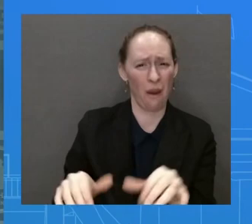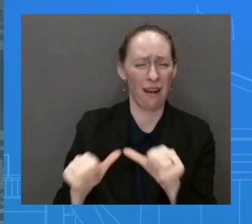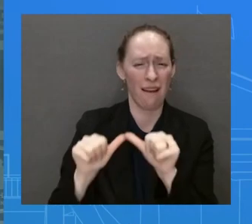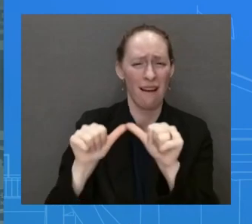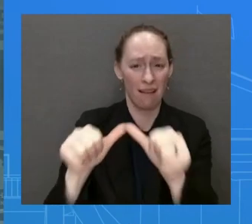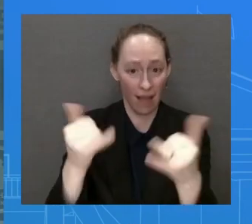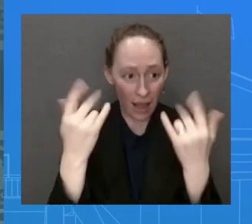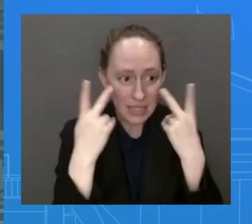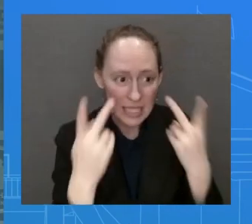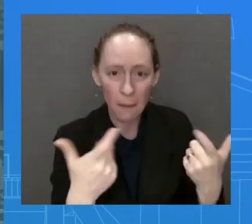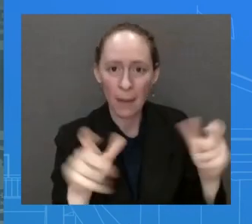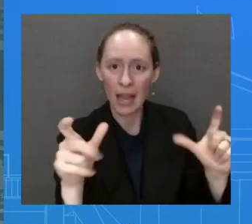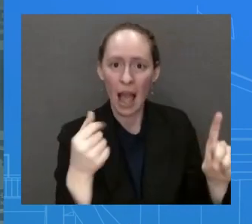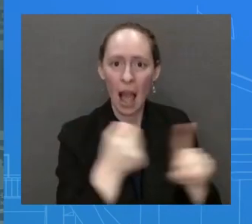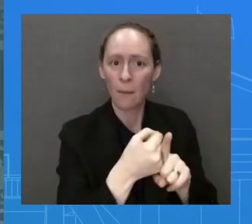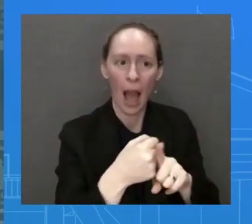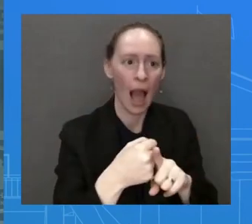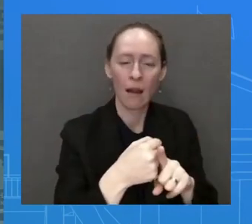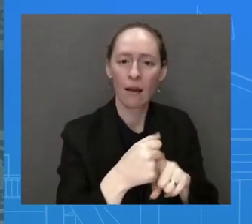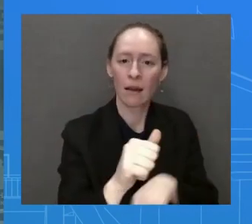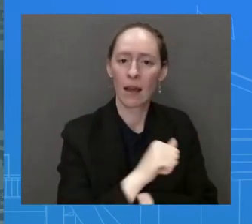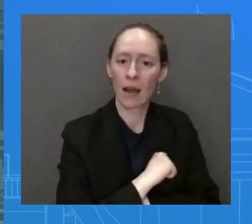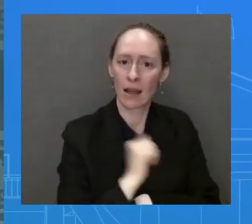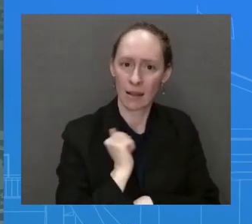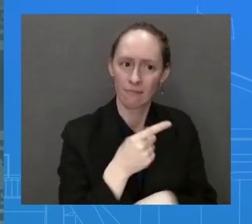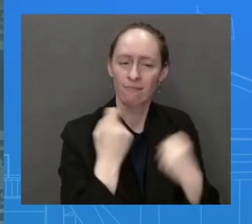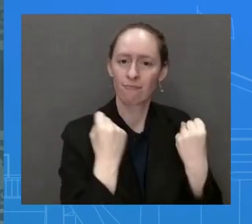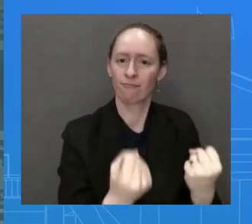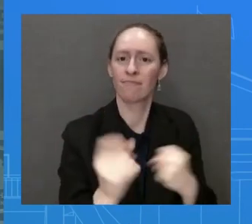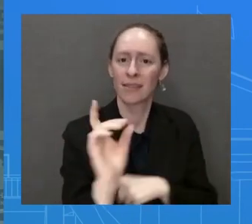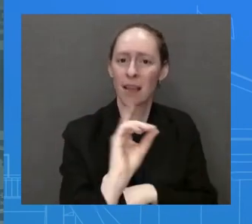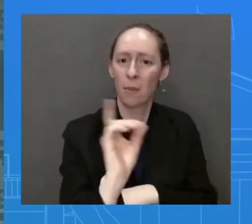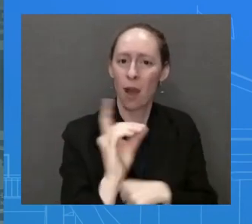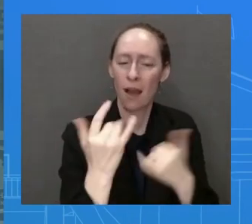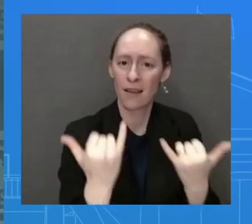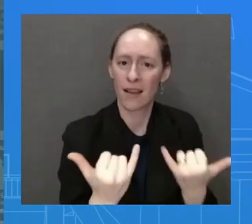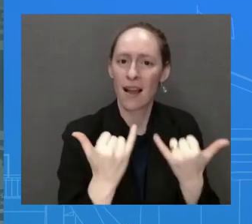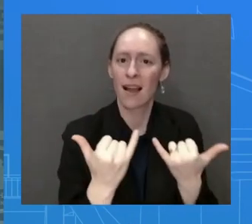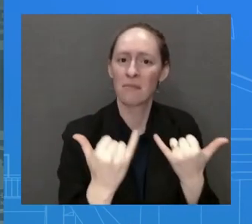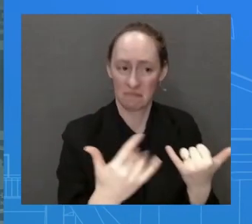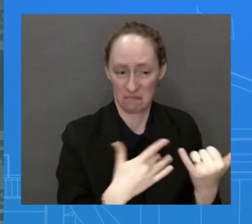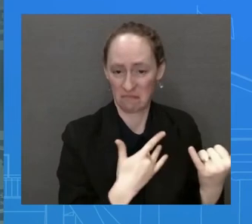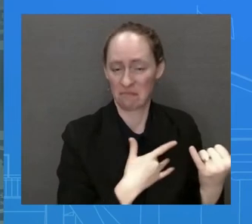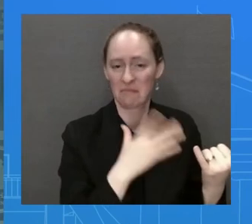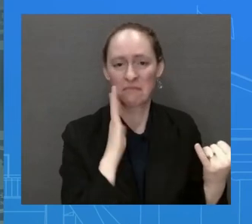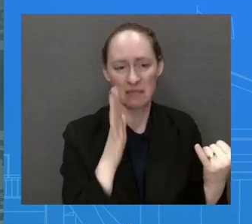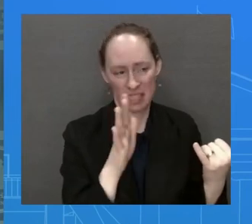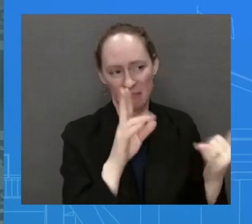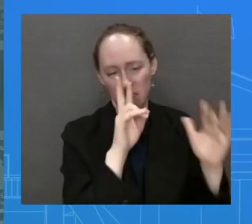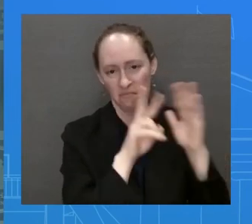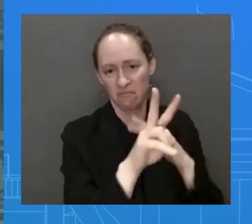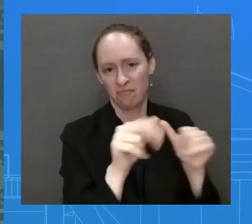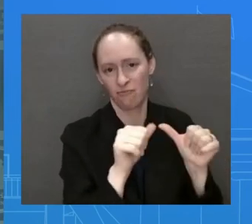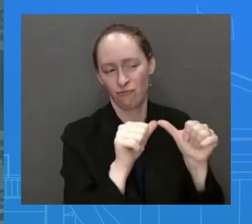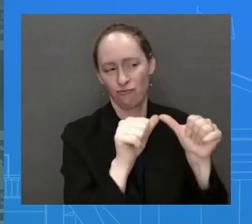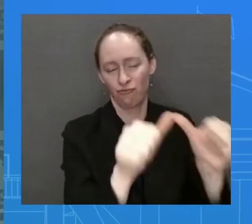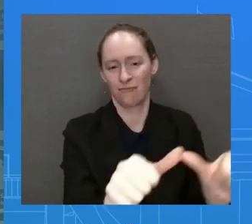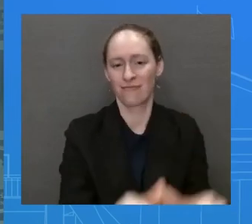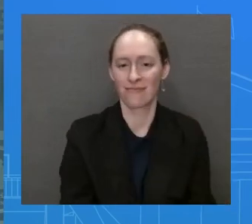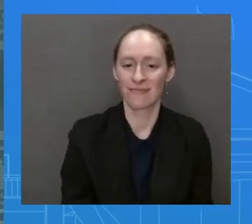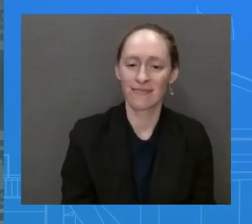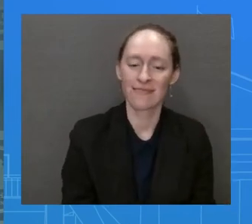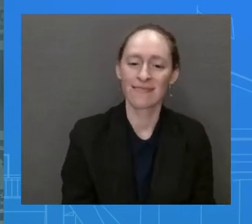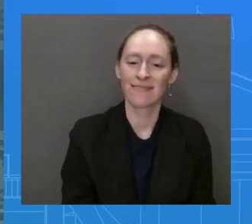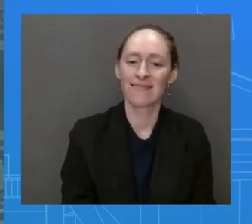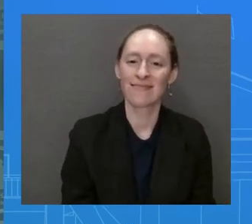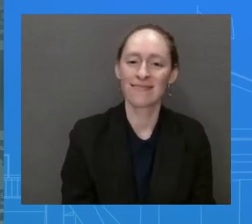role will continue to be just as important in future election cycles. Okay, and remember, I just have to